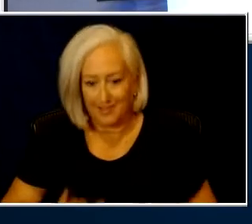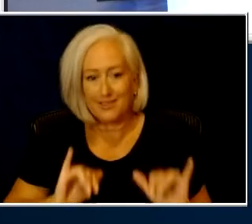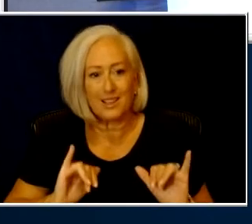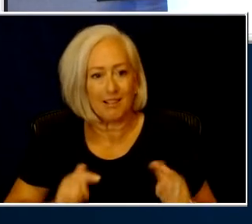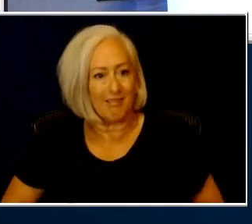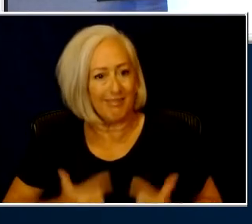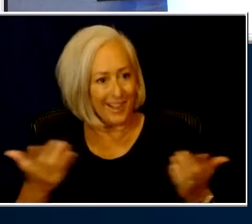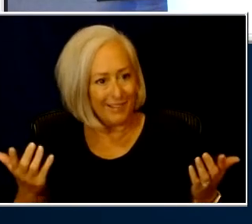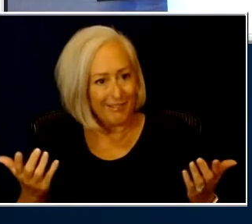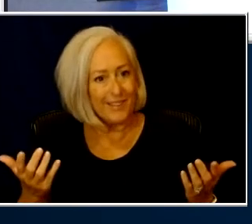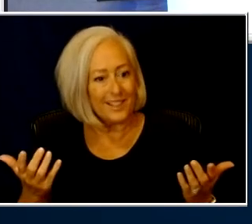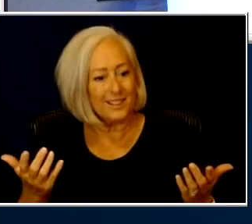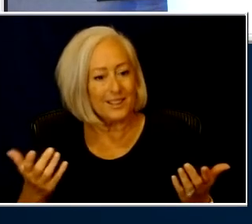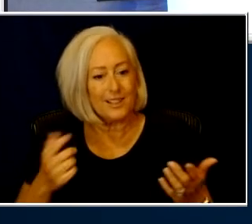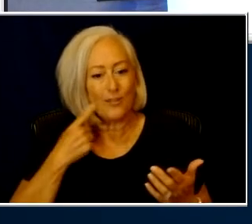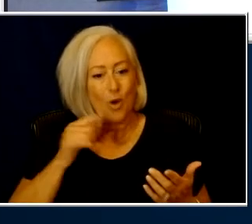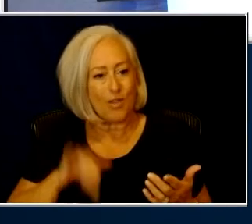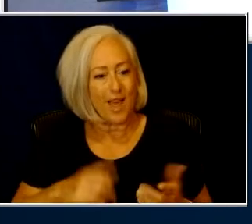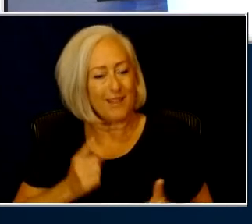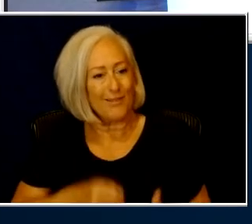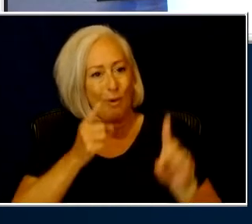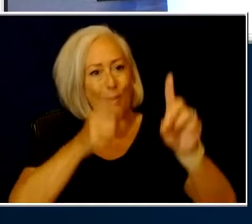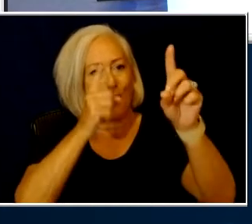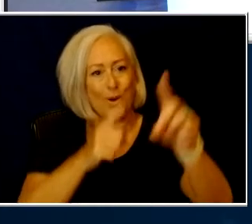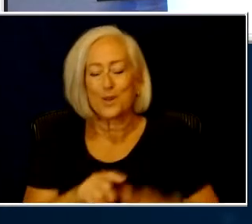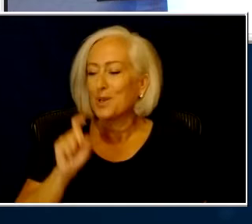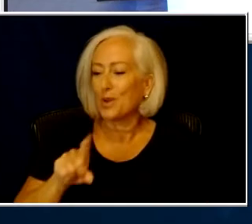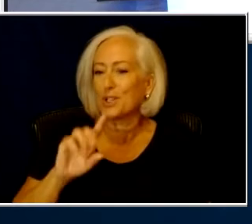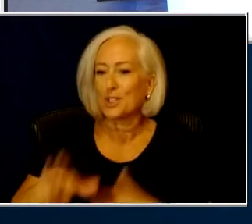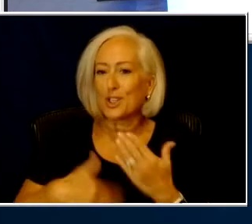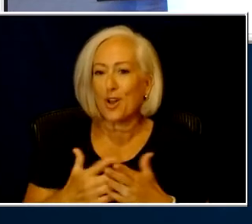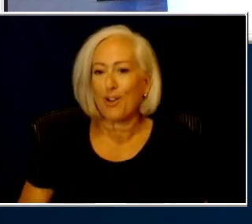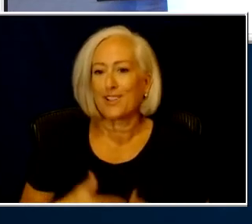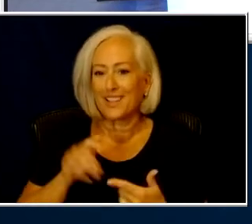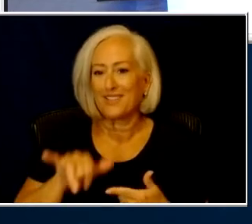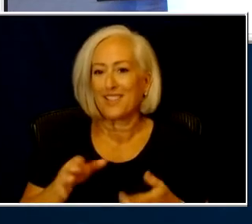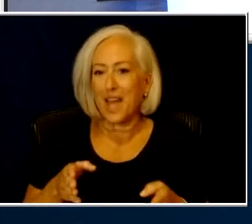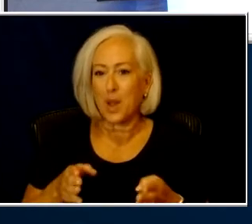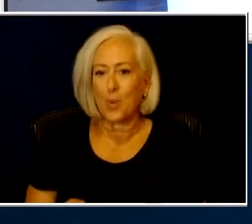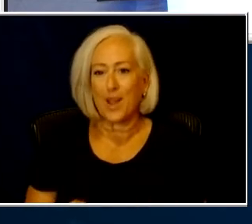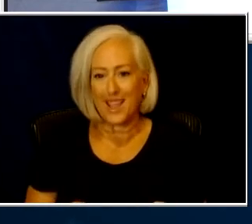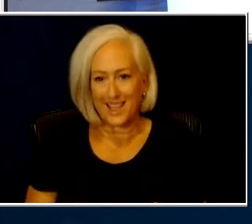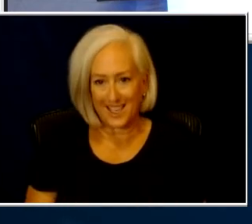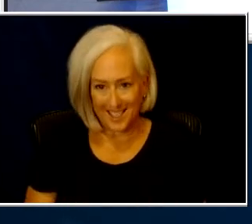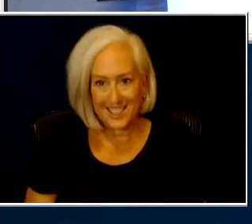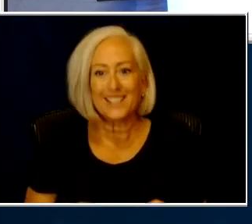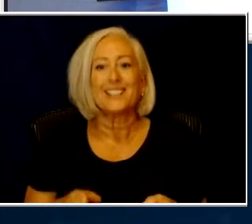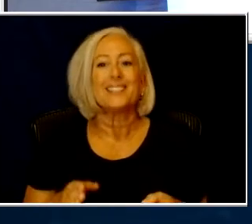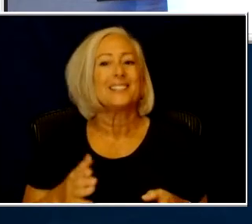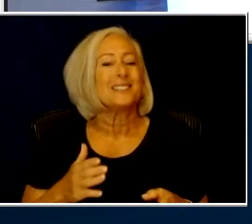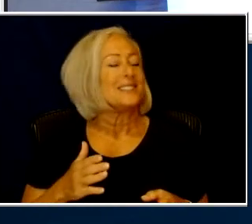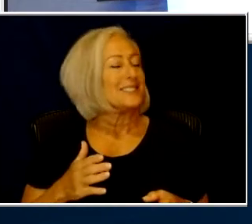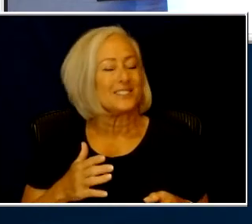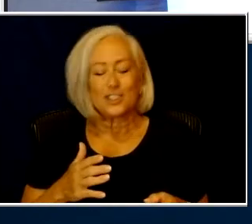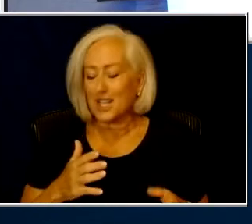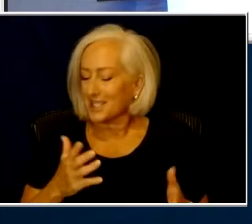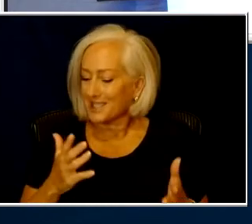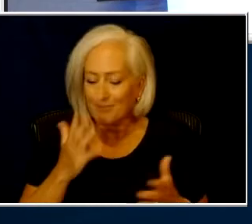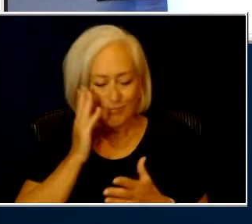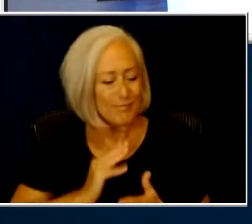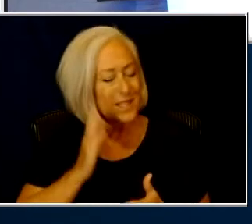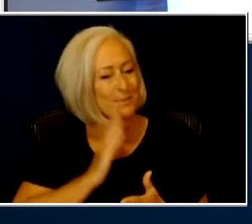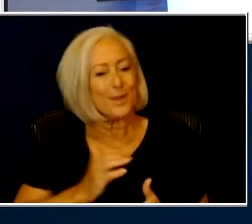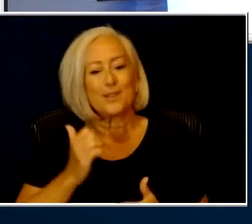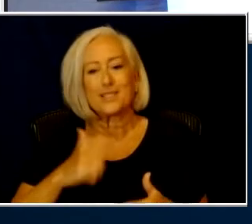you the truth, Holly, we should all be living our life that way, taking a moment and being present and just taking life day to day,